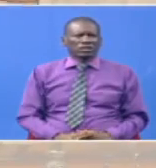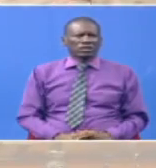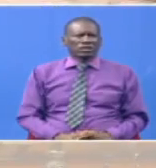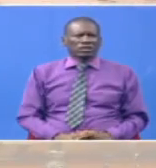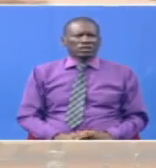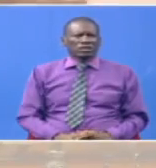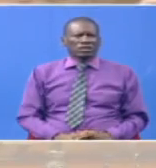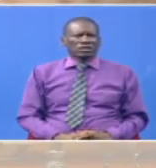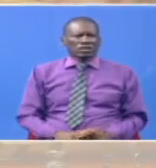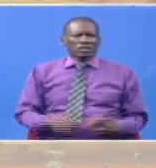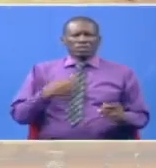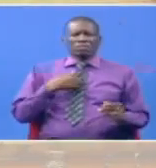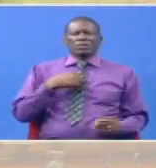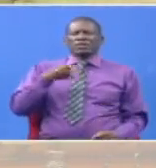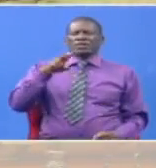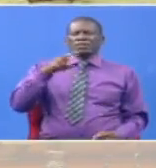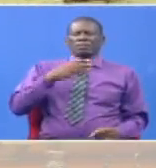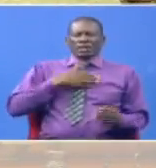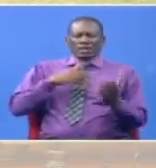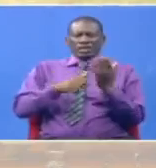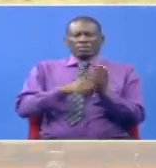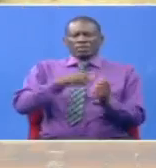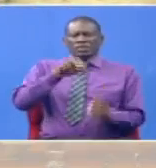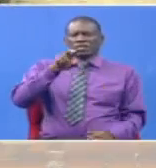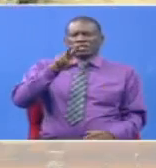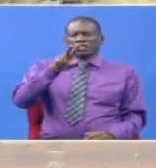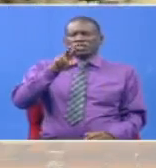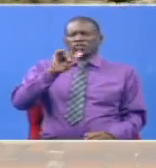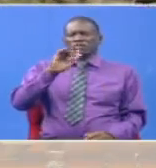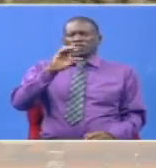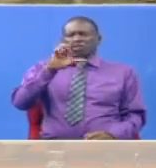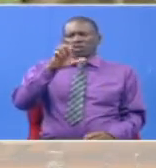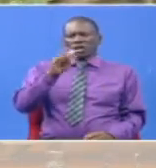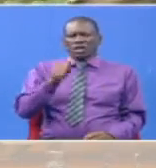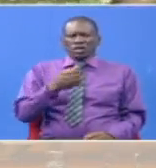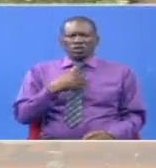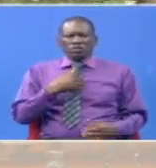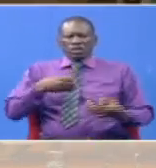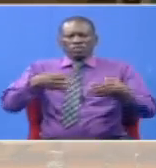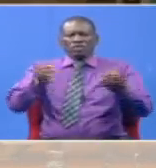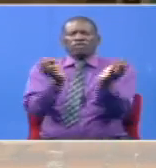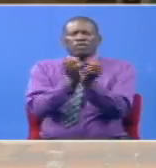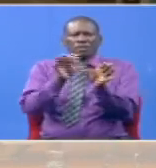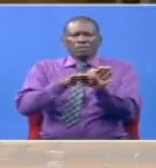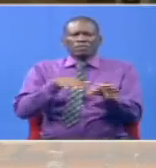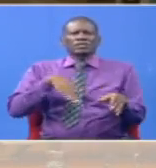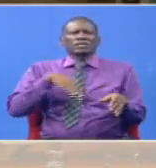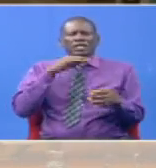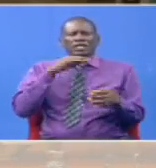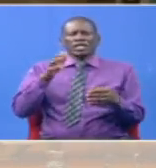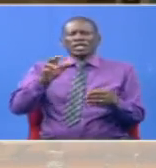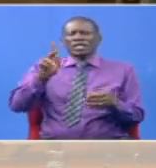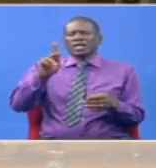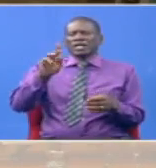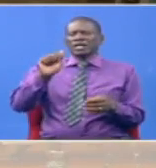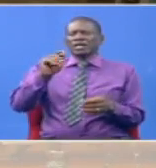Mimi ni Viola Kiogun. Tulikuwa na mpendwa wetu ambaye tulipoteza kwa Cabernet